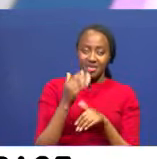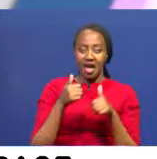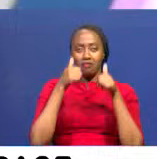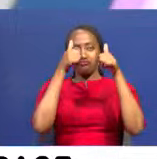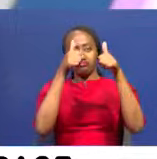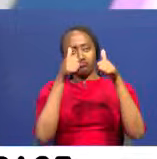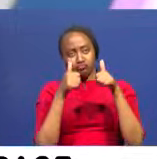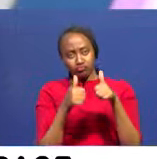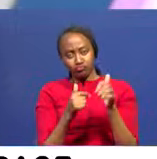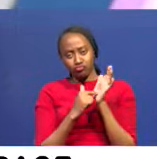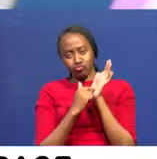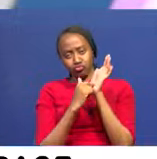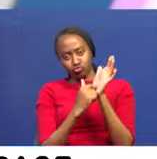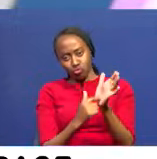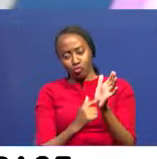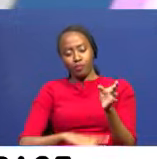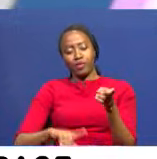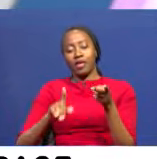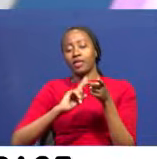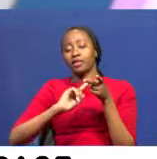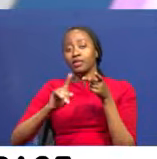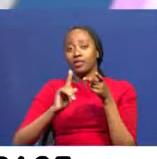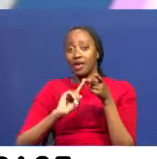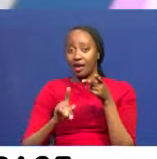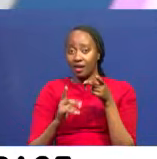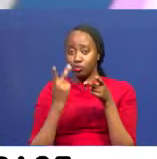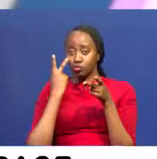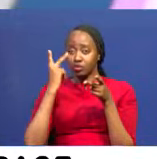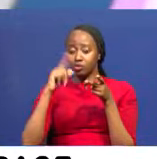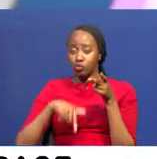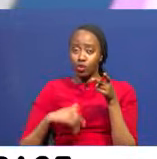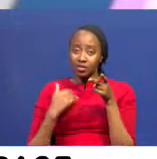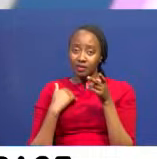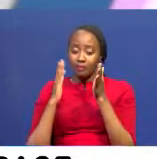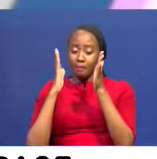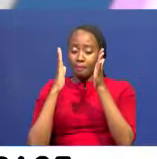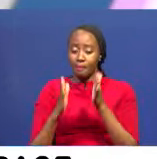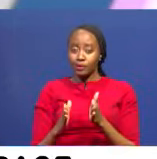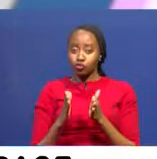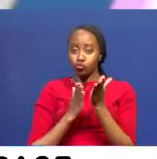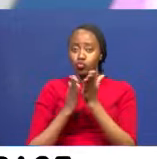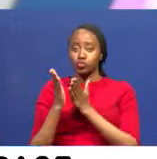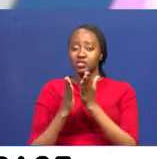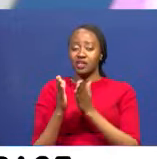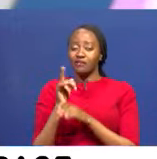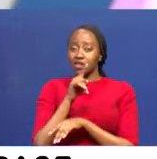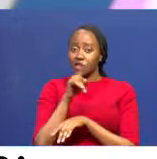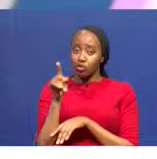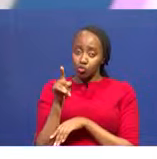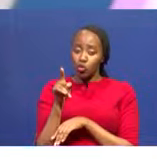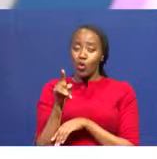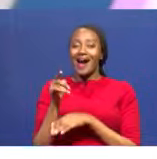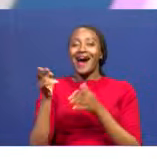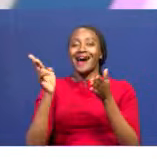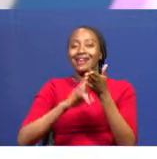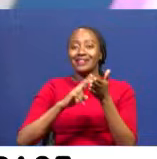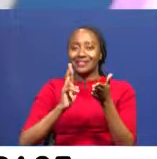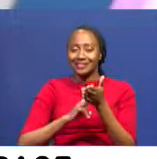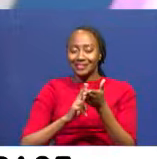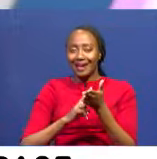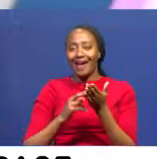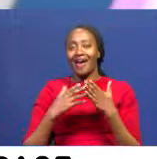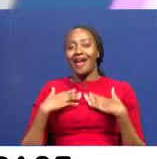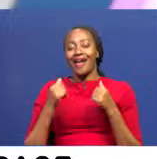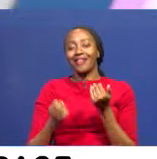Then secondly is to check that the person who is serving you is actually a registered healthcare provider or a pharmacist